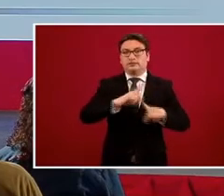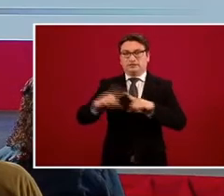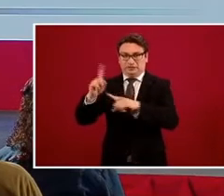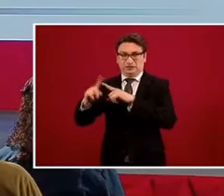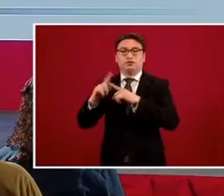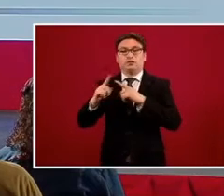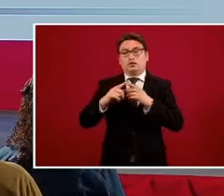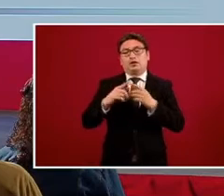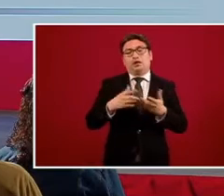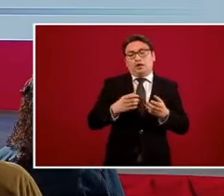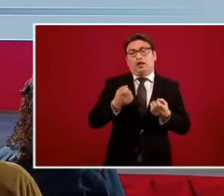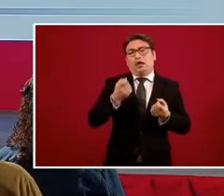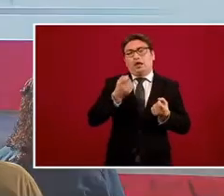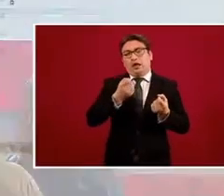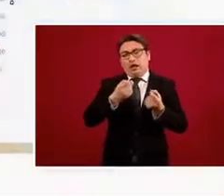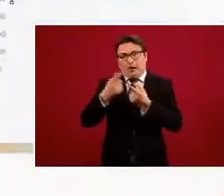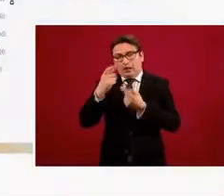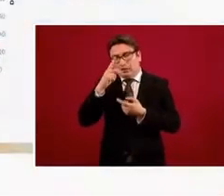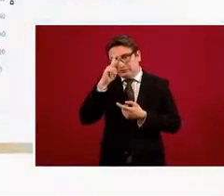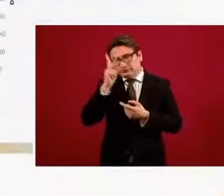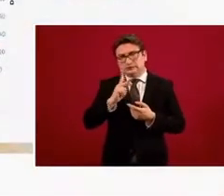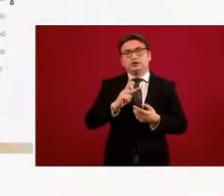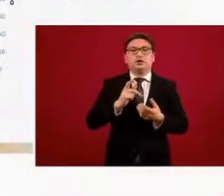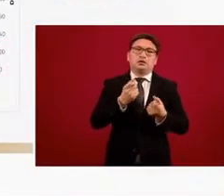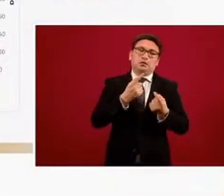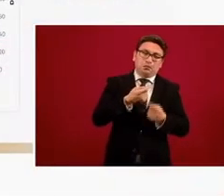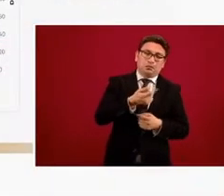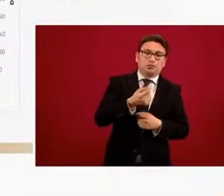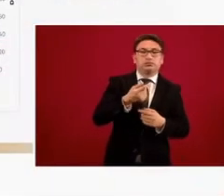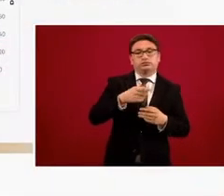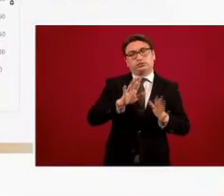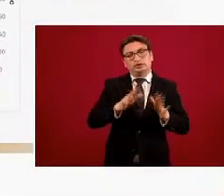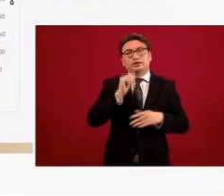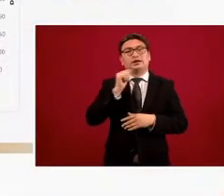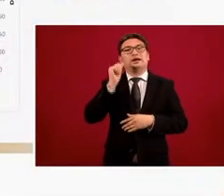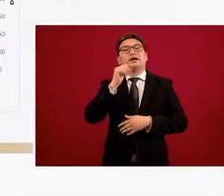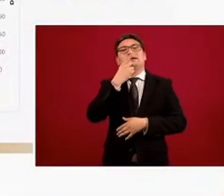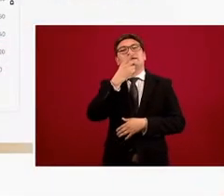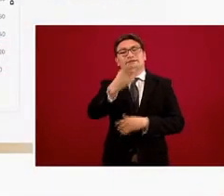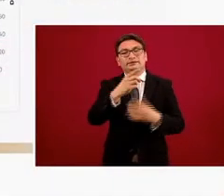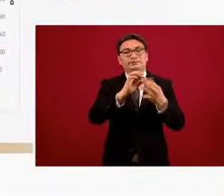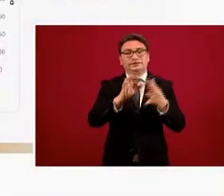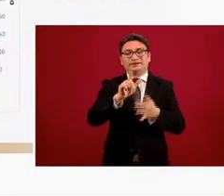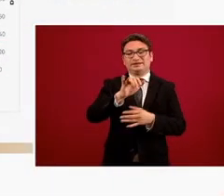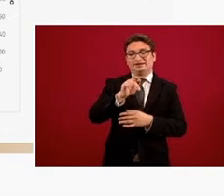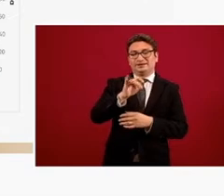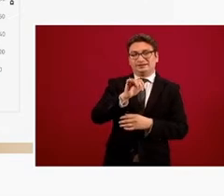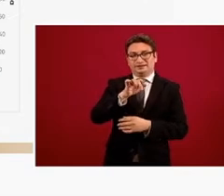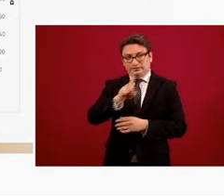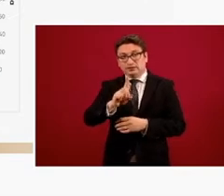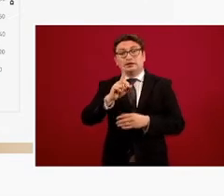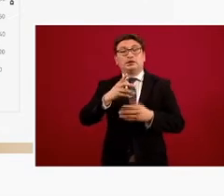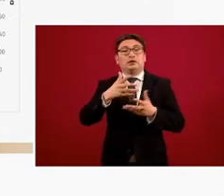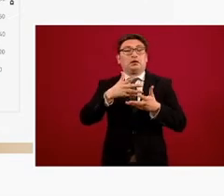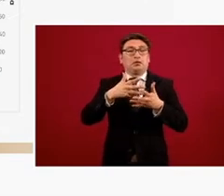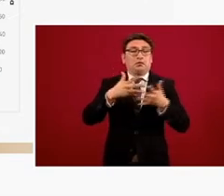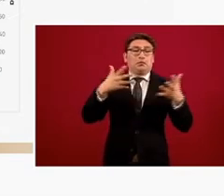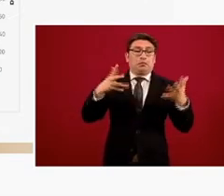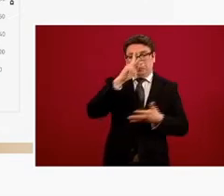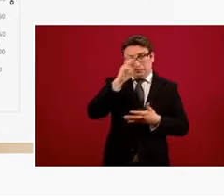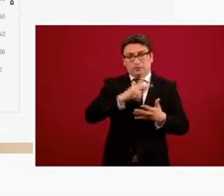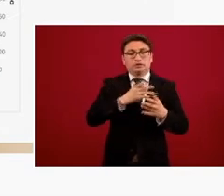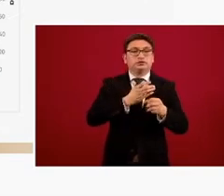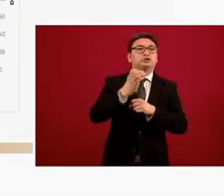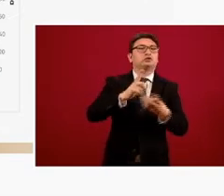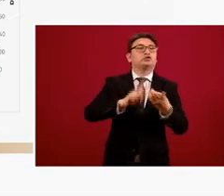Here we have the overall fatality rate that shows great variation amongst different states. And